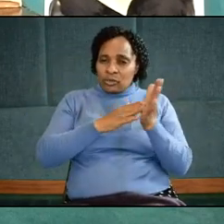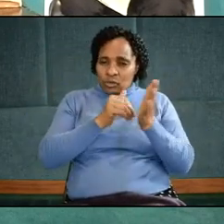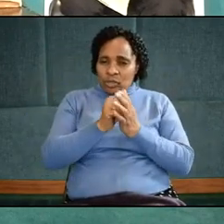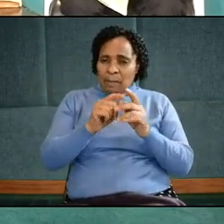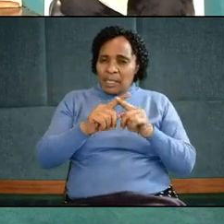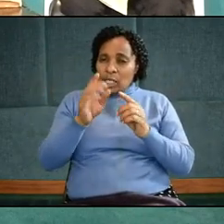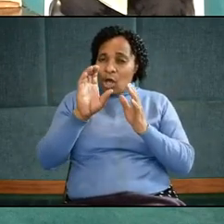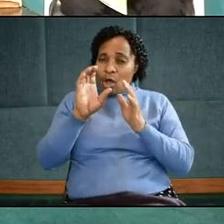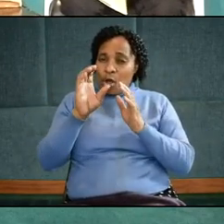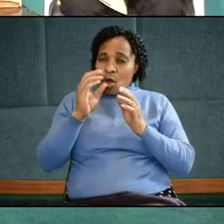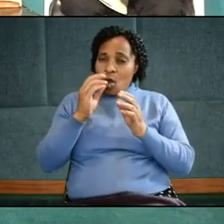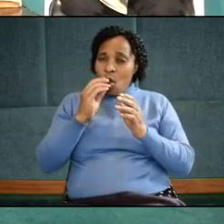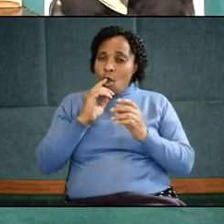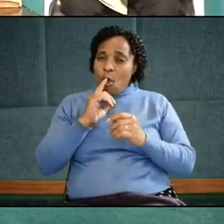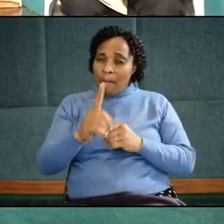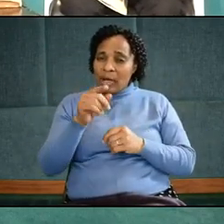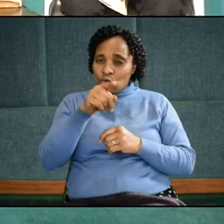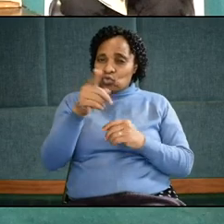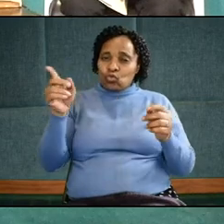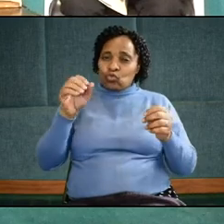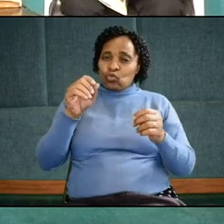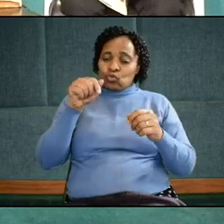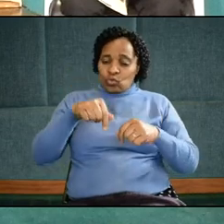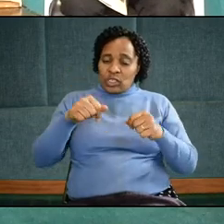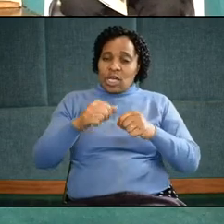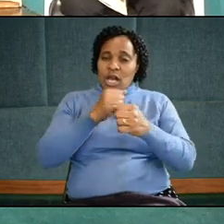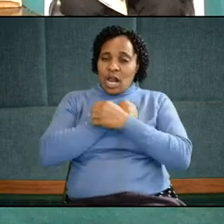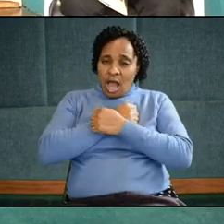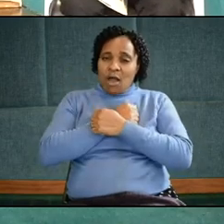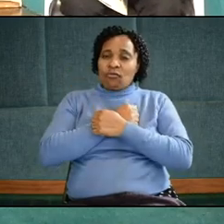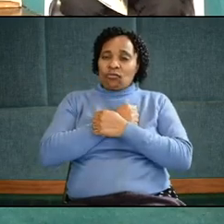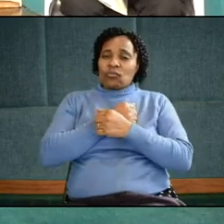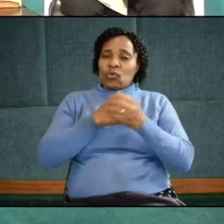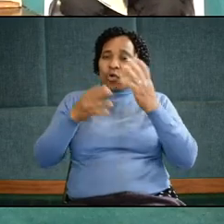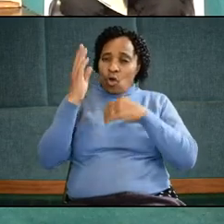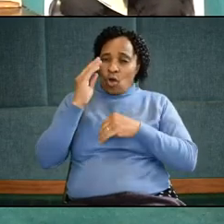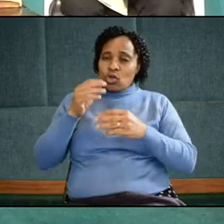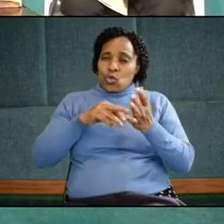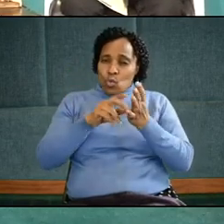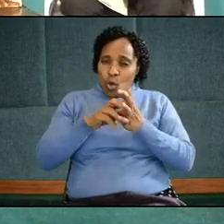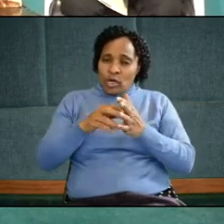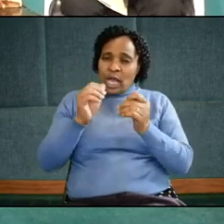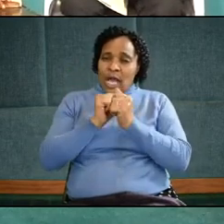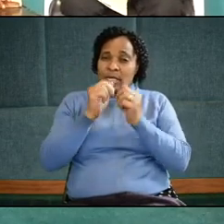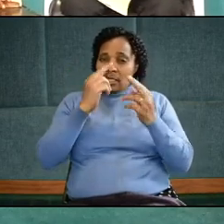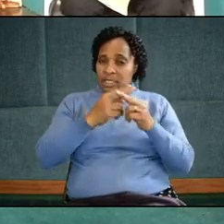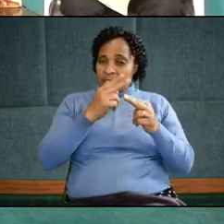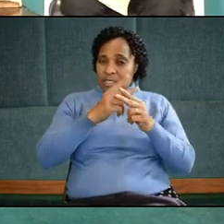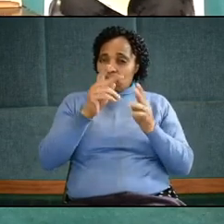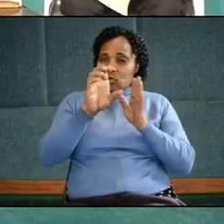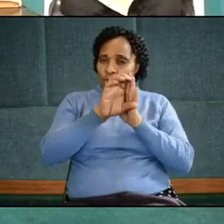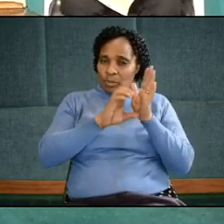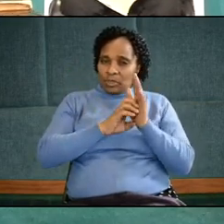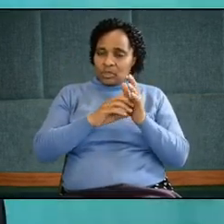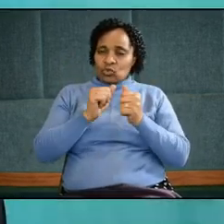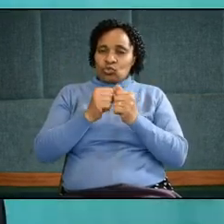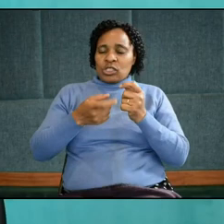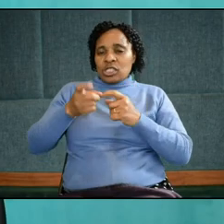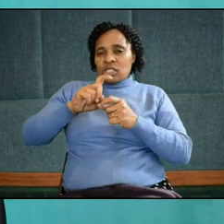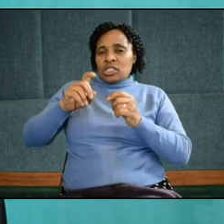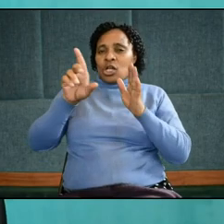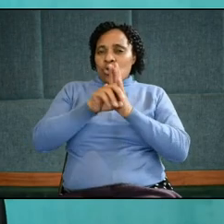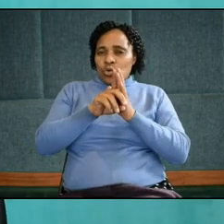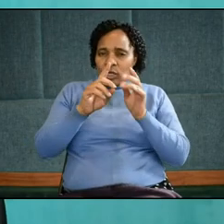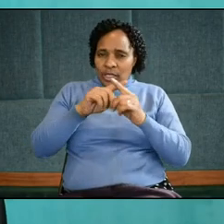I command you today to love the Lord your God, to walk in obedience to him, and to keep his commands, decrees, and laws. Then